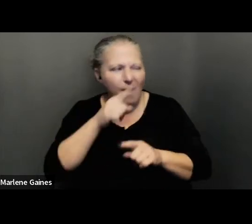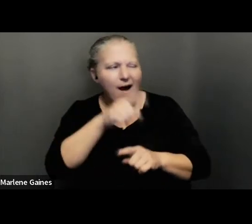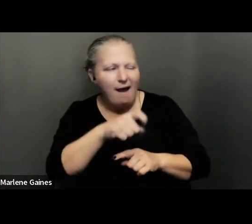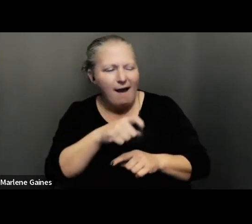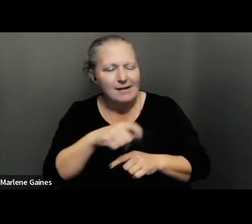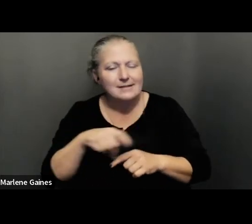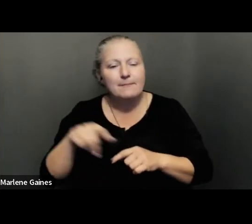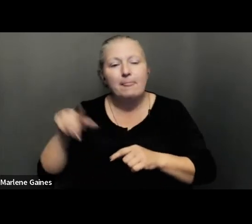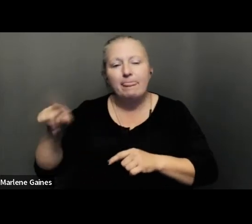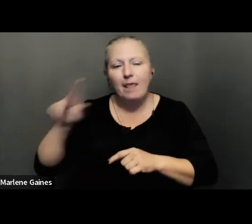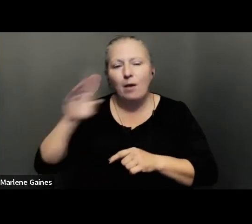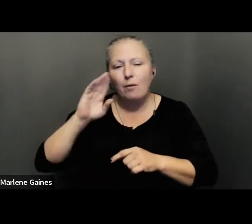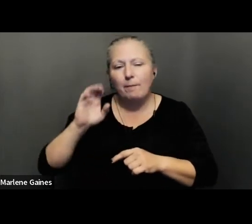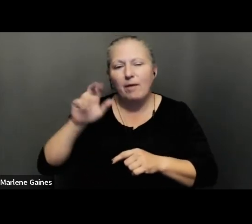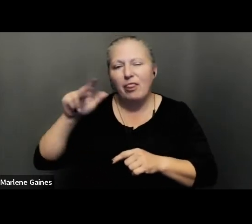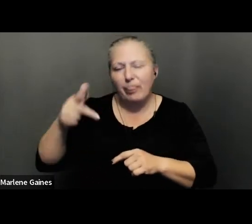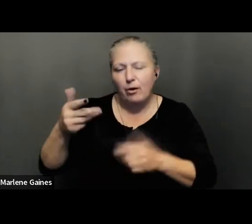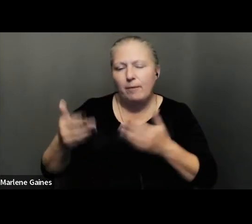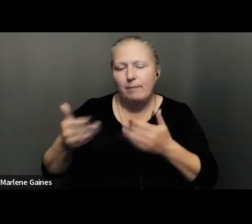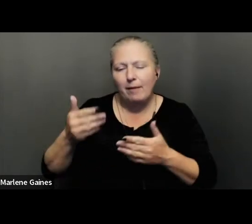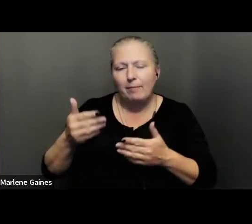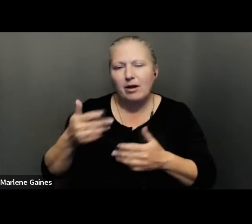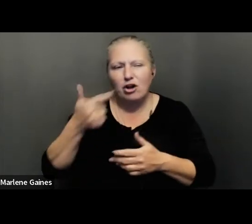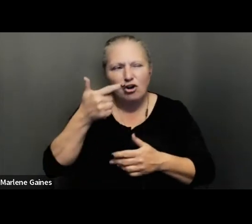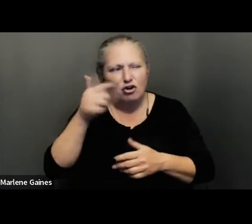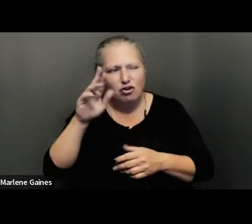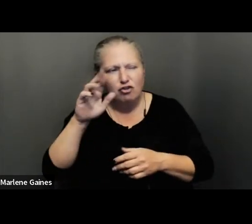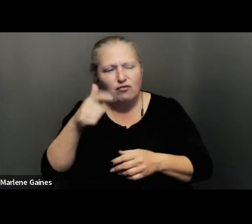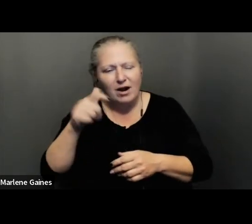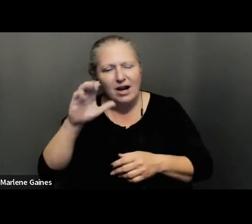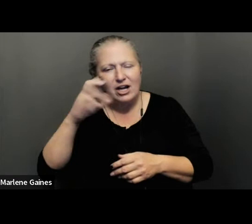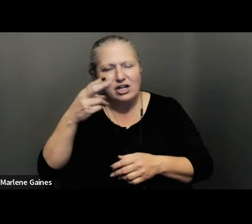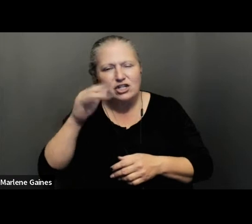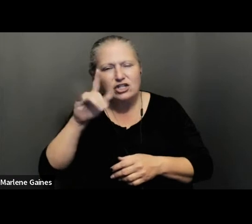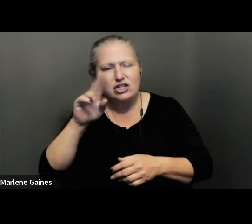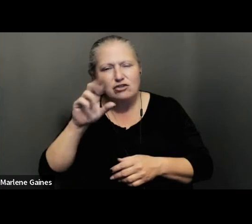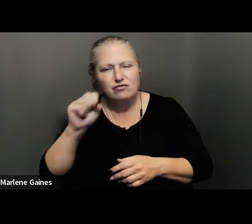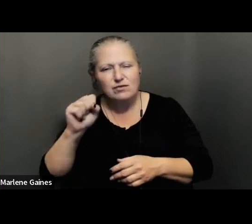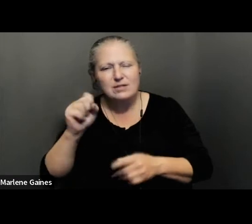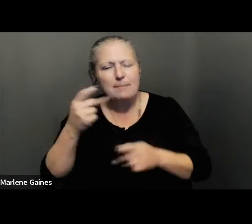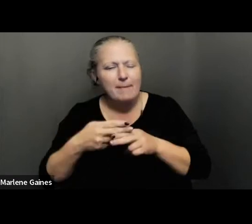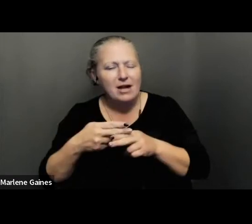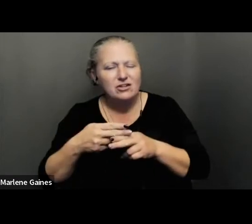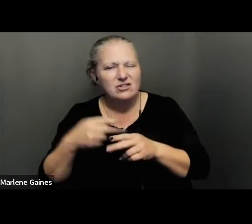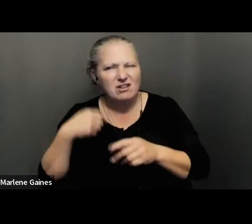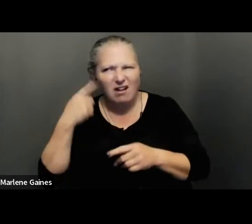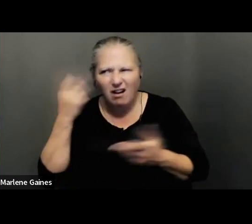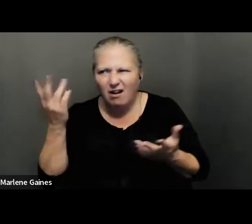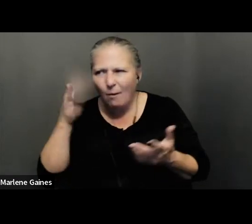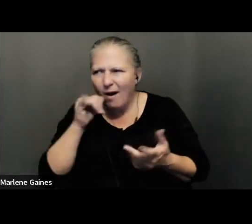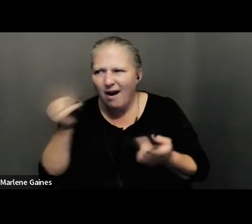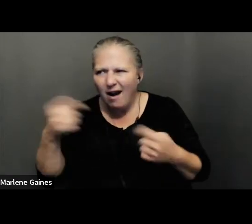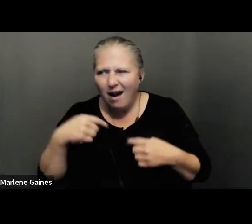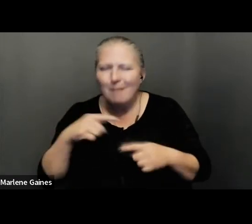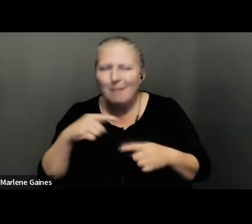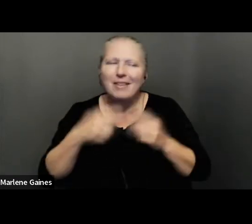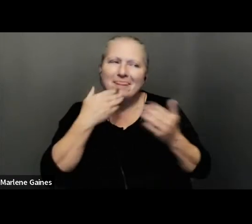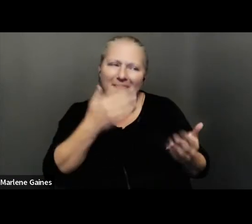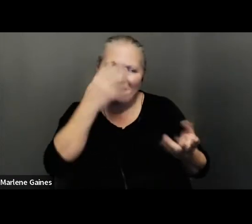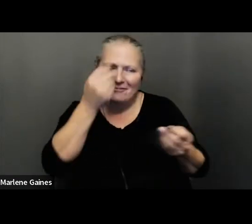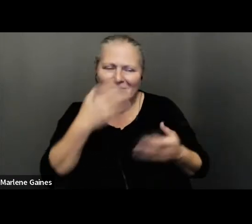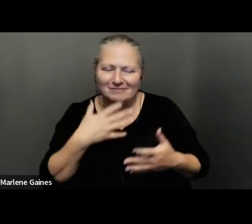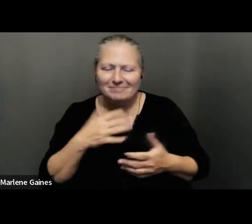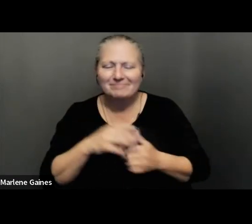be probably a third one. Greg Childress mentioned them, and Yeah. I was like, wait a minute, why aren't they coming here? But thank you for mentioning that.